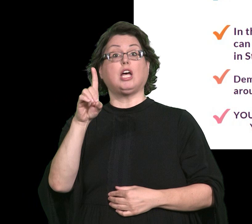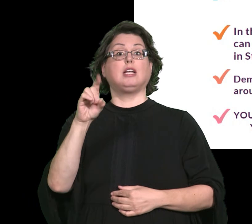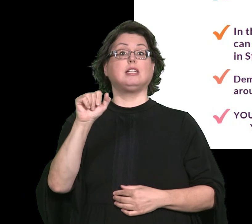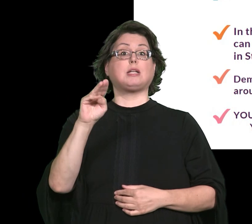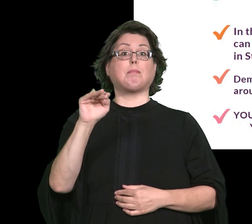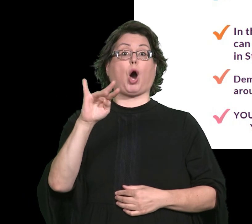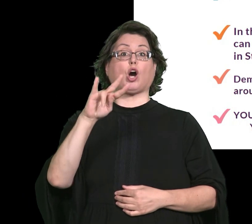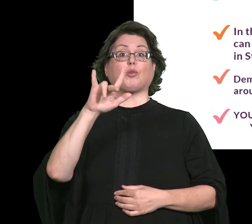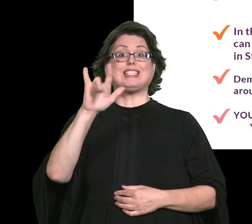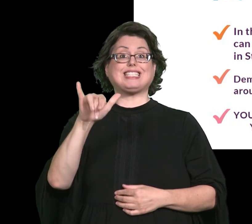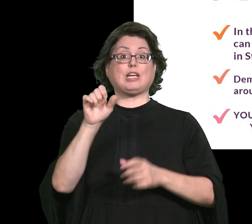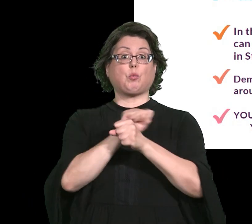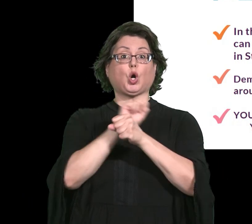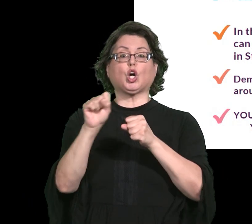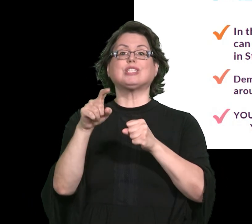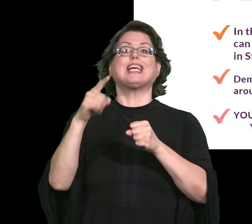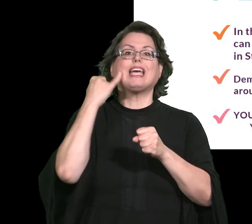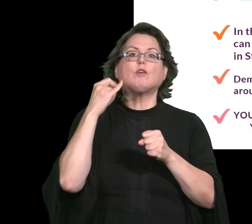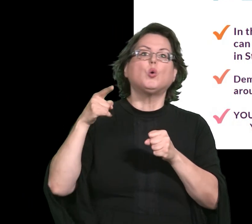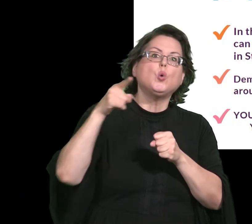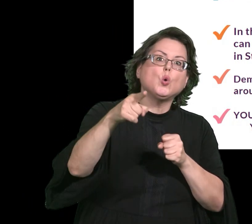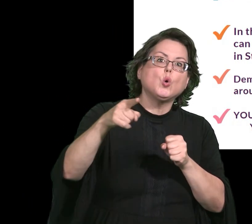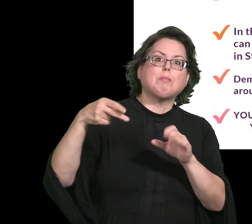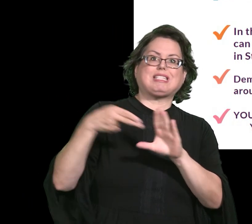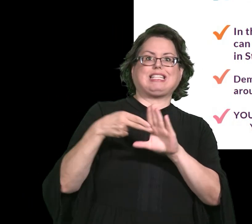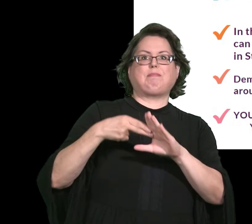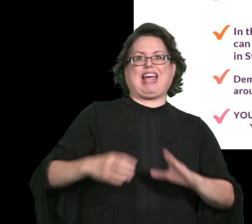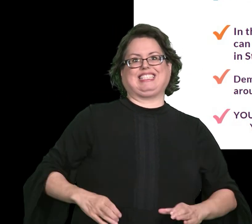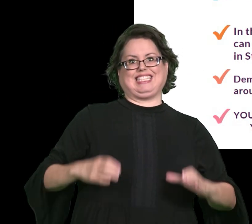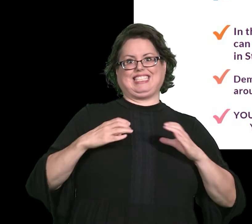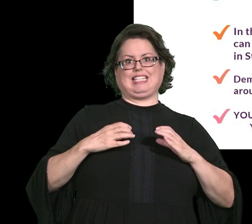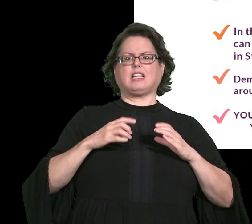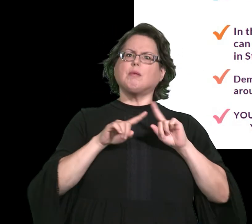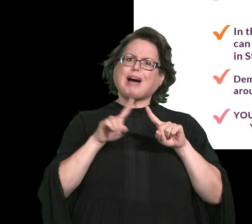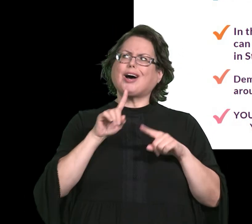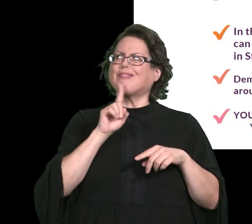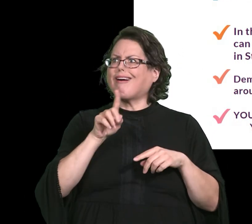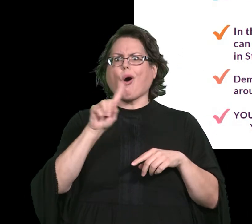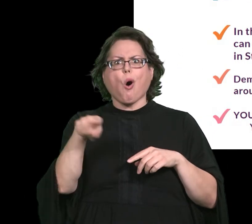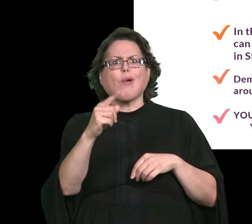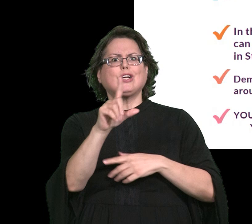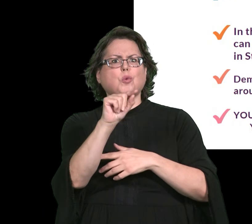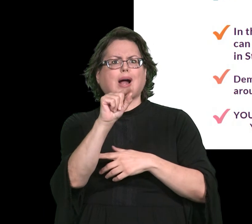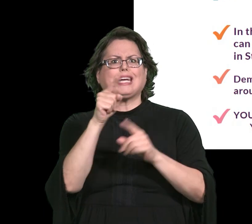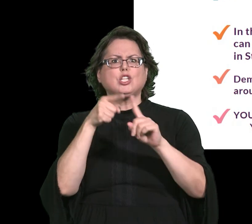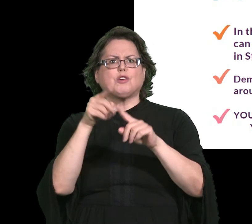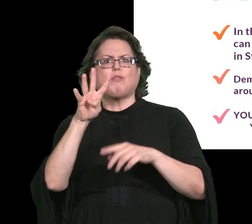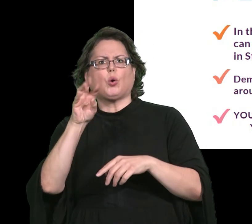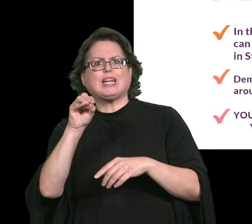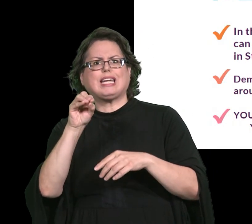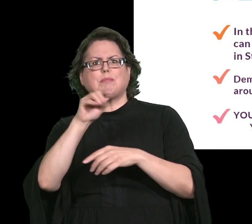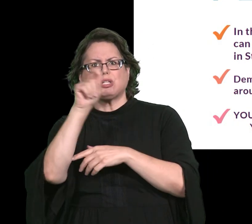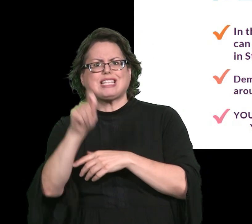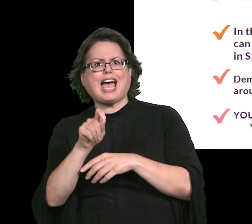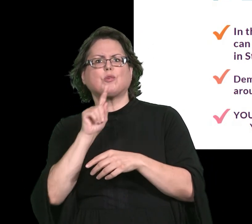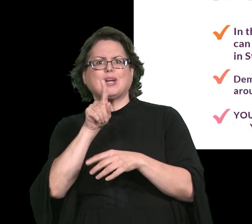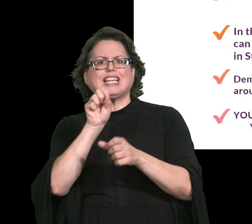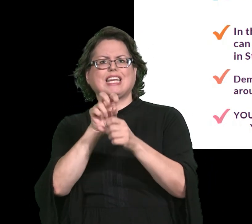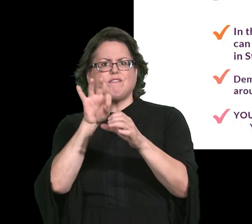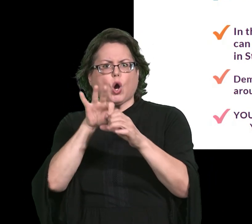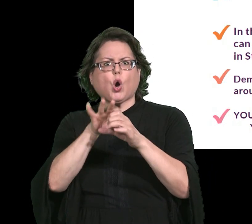when citizens participate, but only around 20 to 40% do, unless it is a presidential